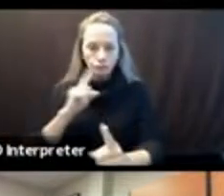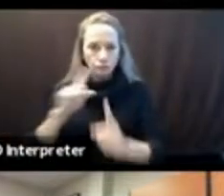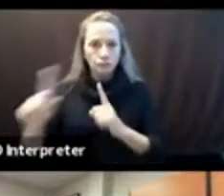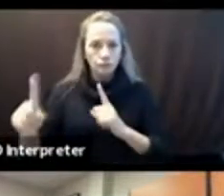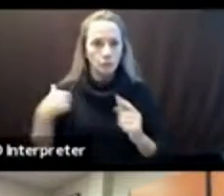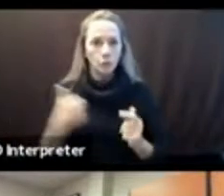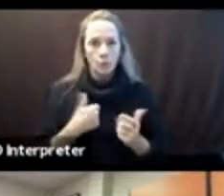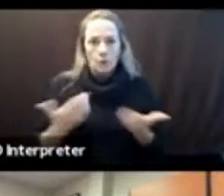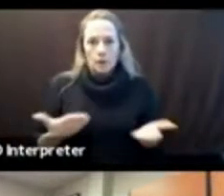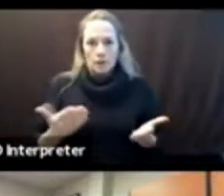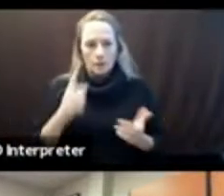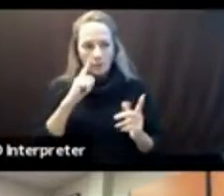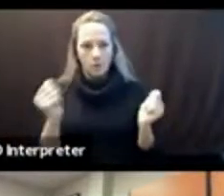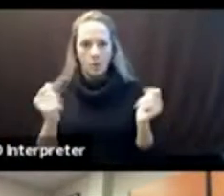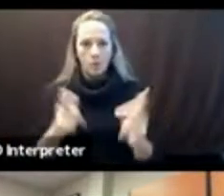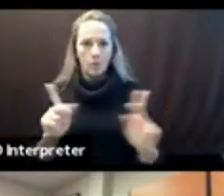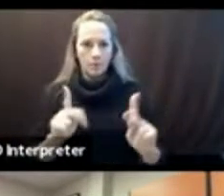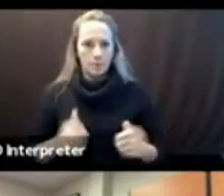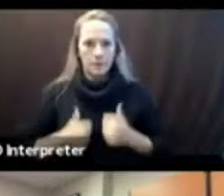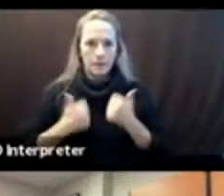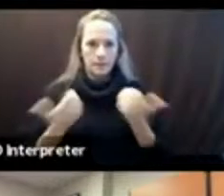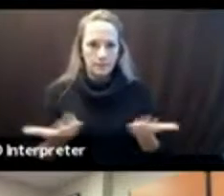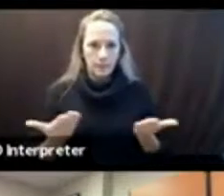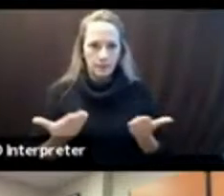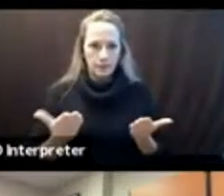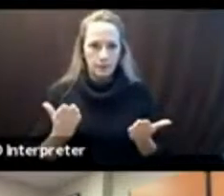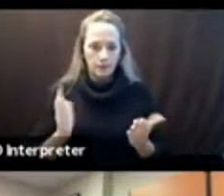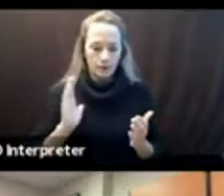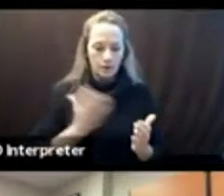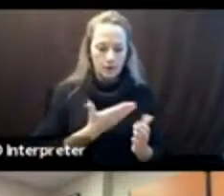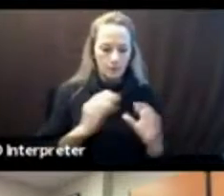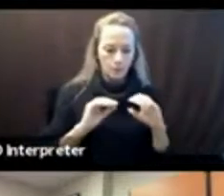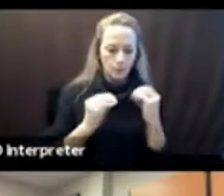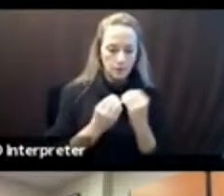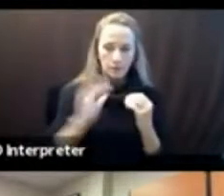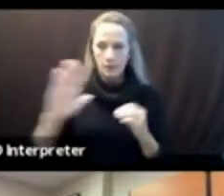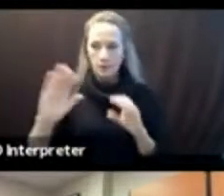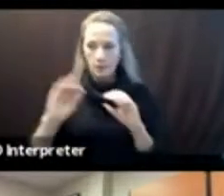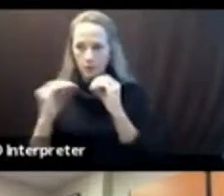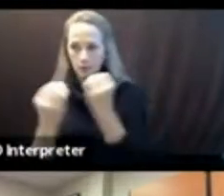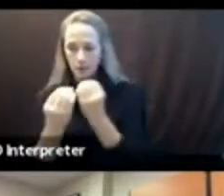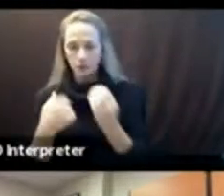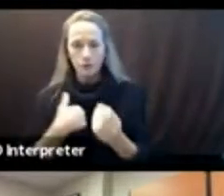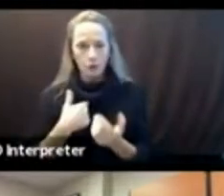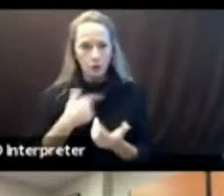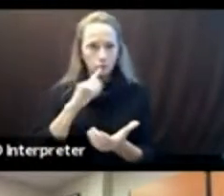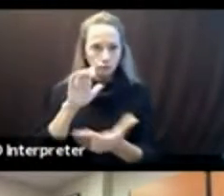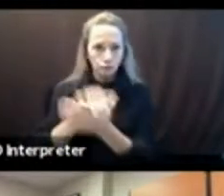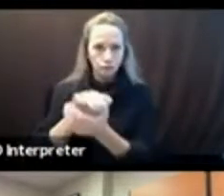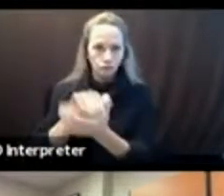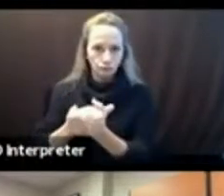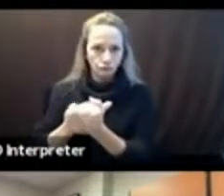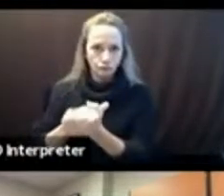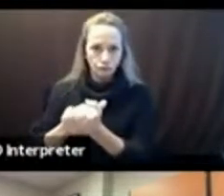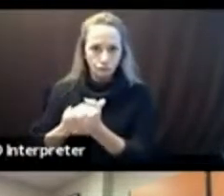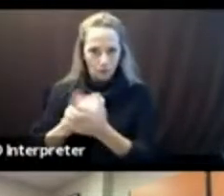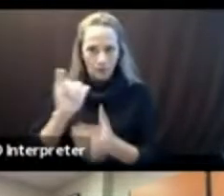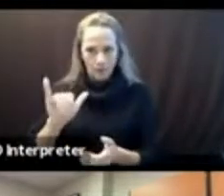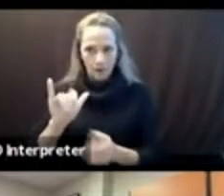for all our citizens, both organizations, and applaud that conversation. Thanks.